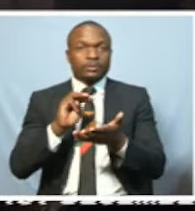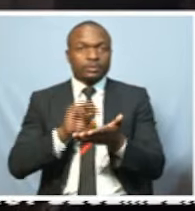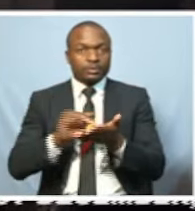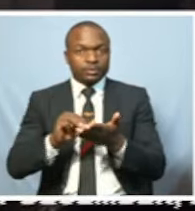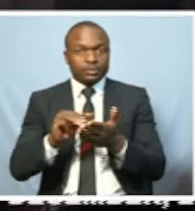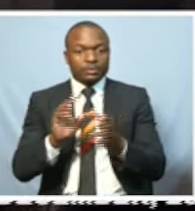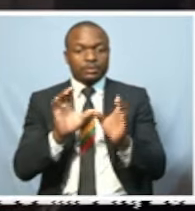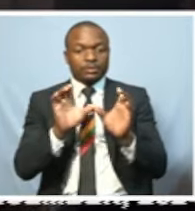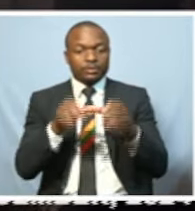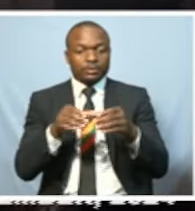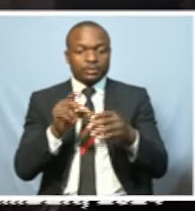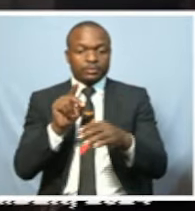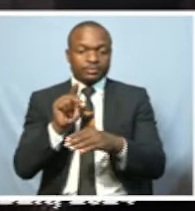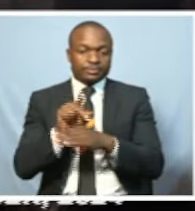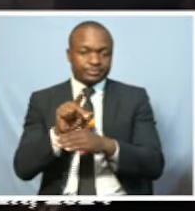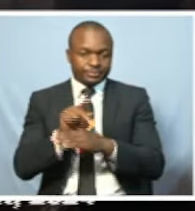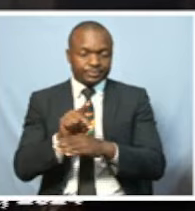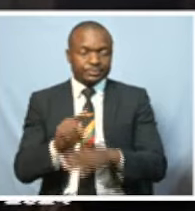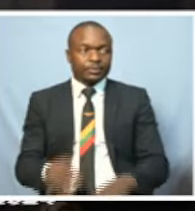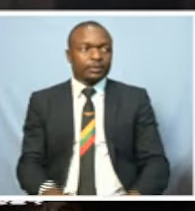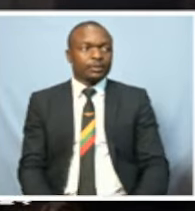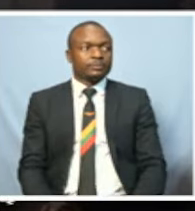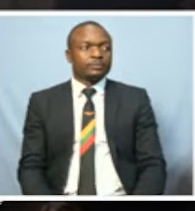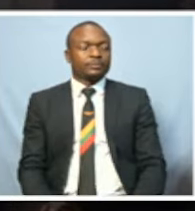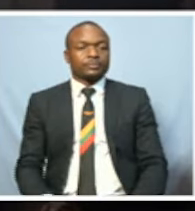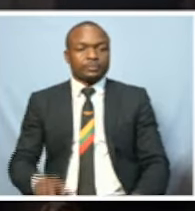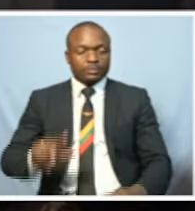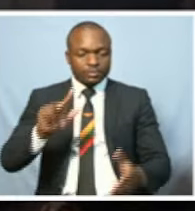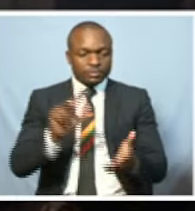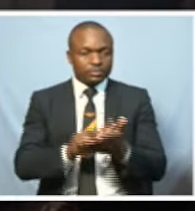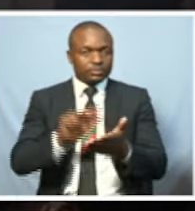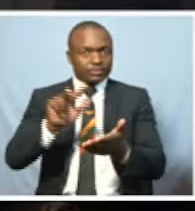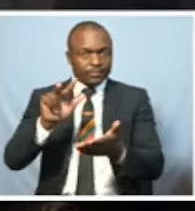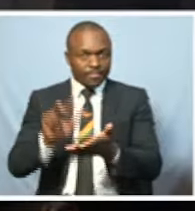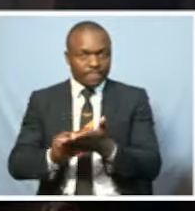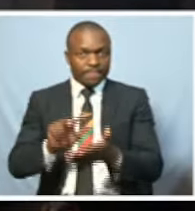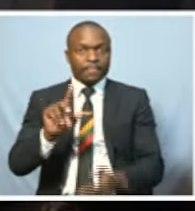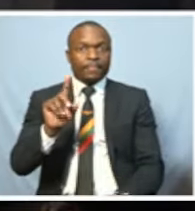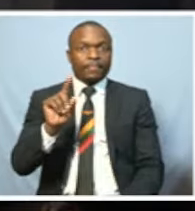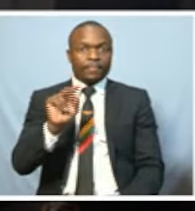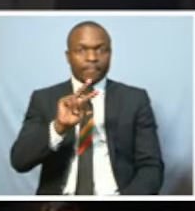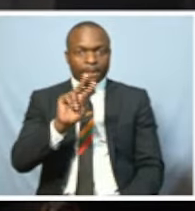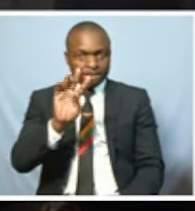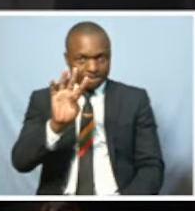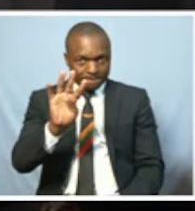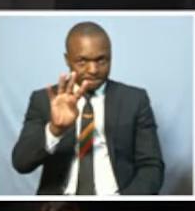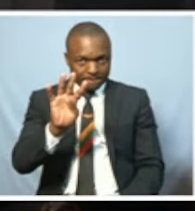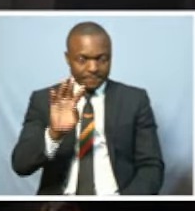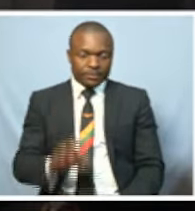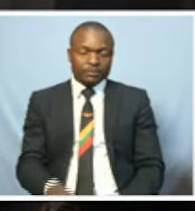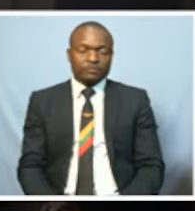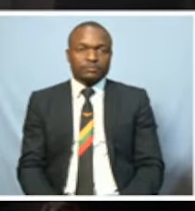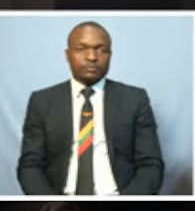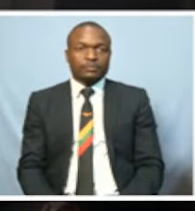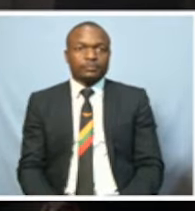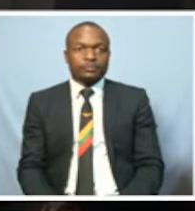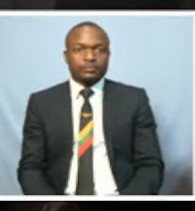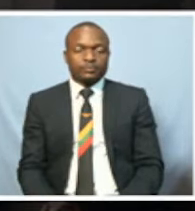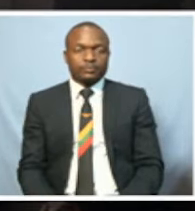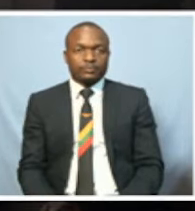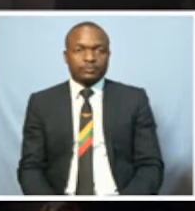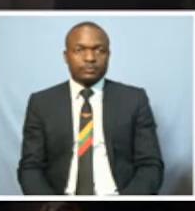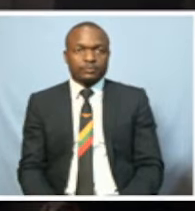projects that were approved in 2024, they could have definitely been